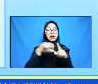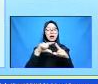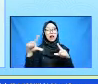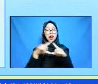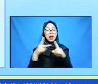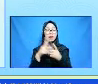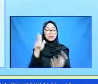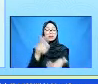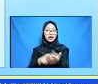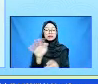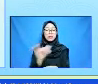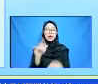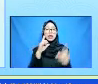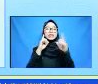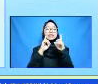policy